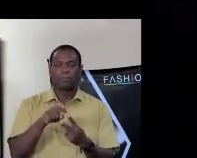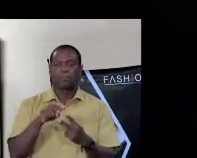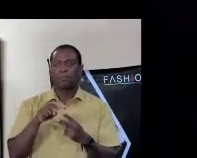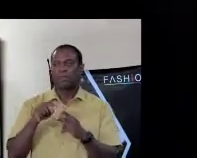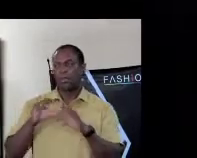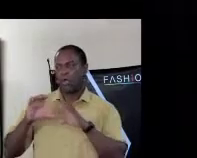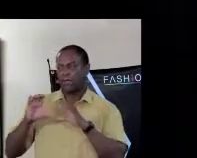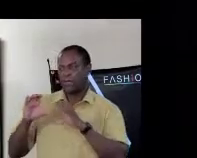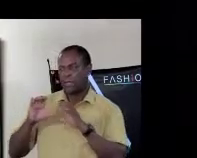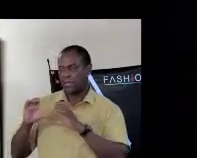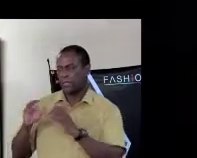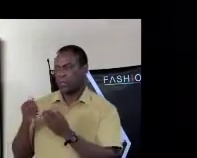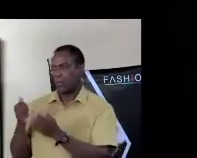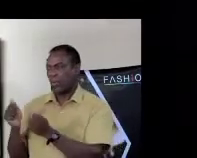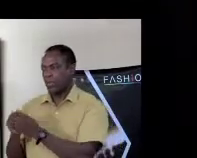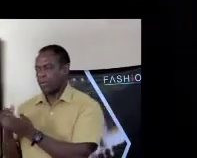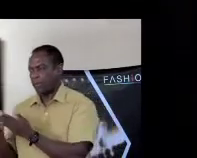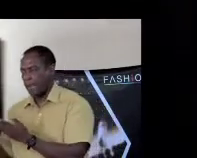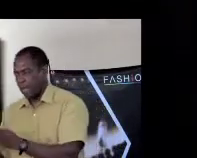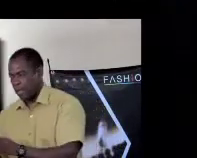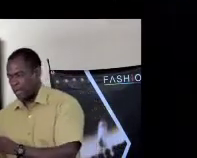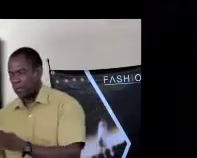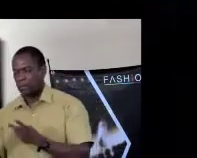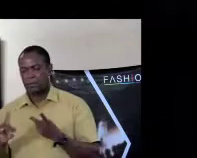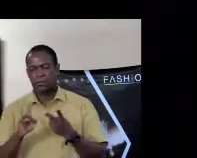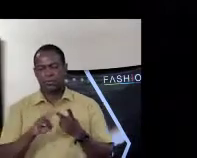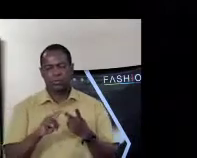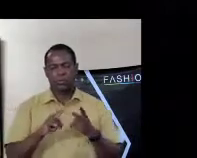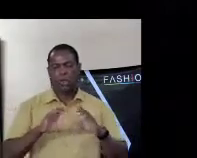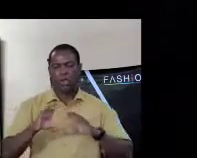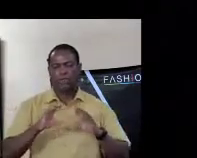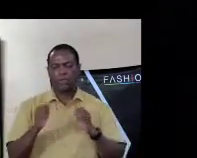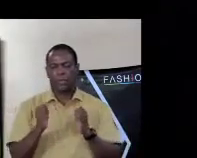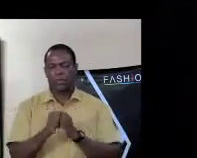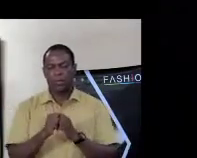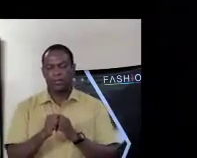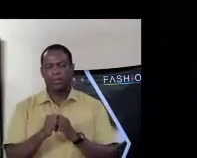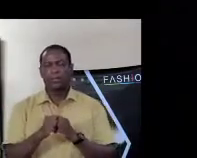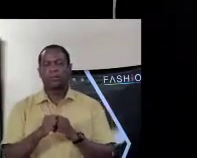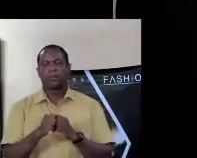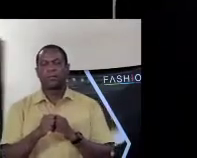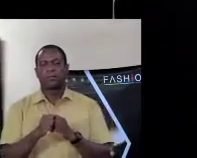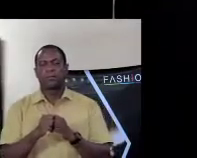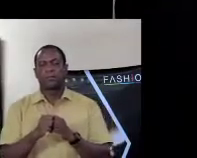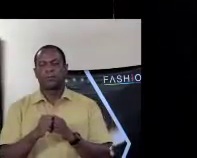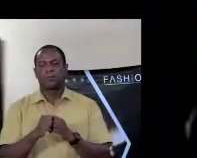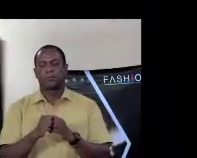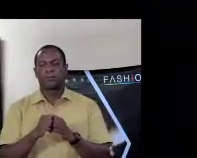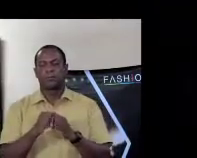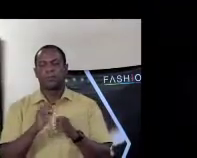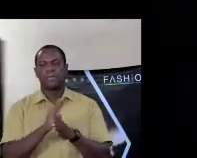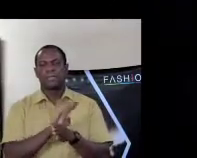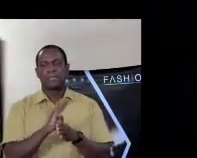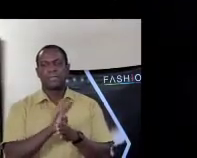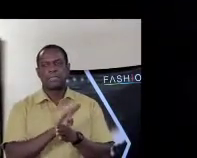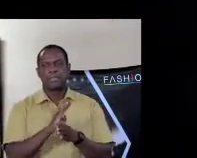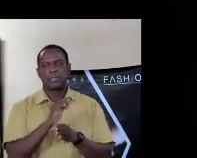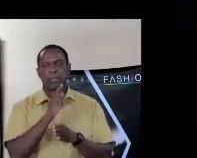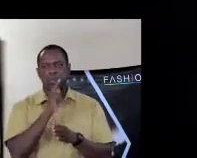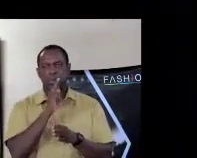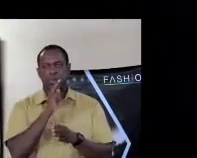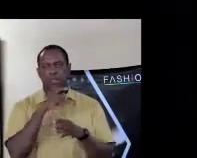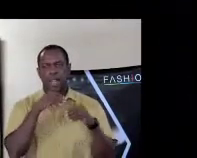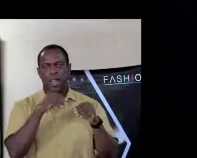a conversation and a pitch to a consumer is two different things. So one is a business to business, and you know, in other corporate circles, they